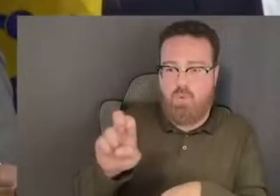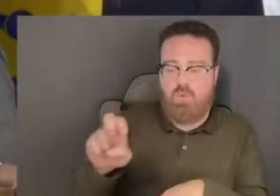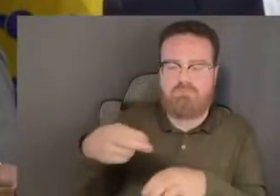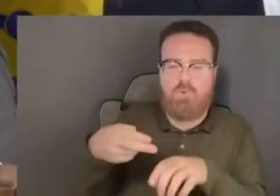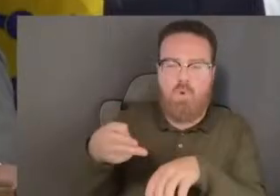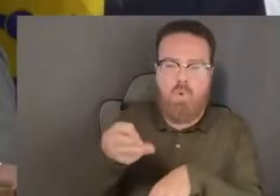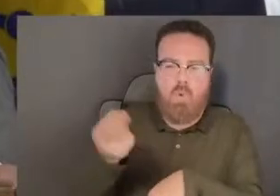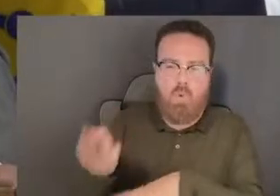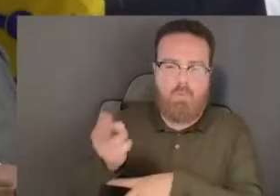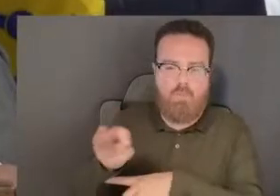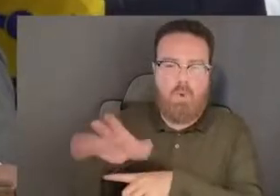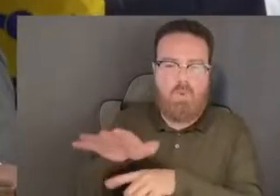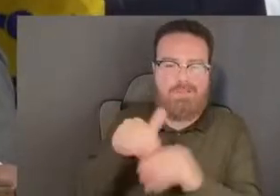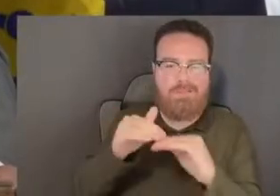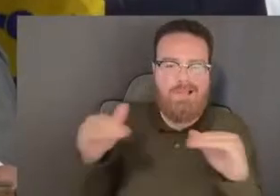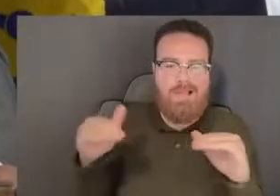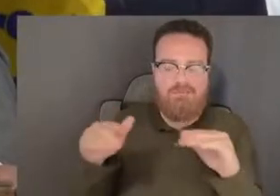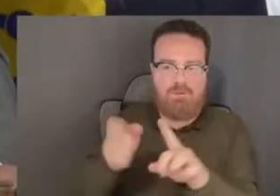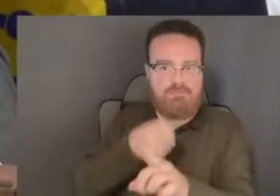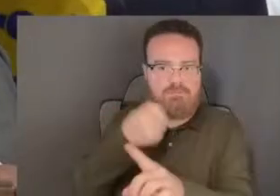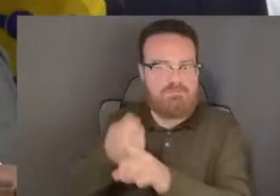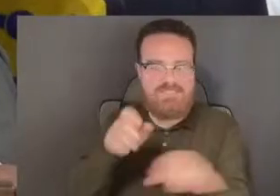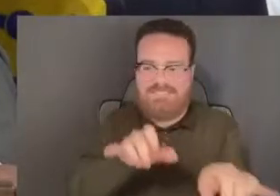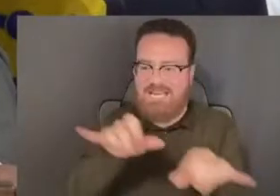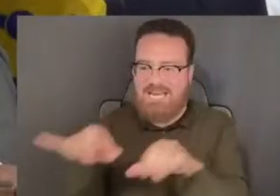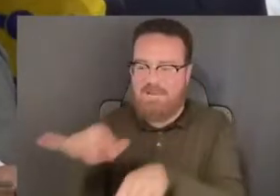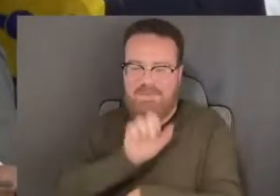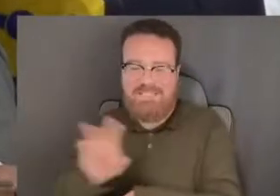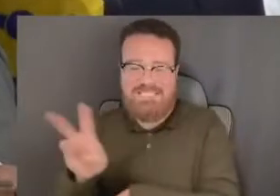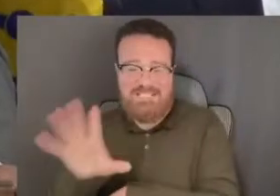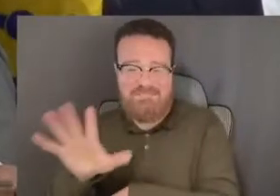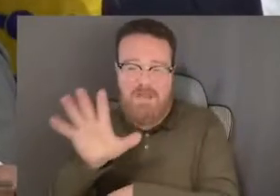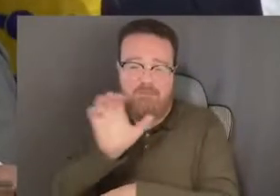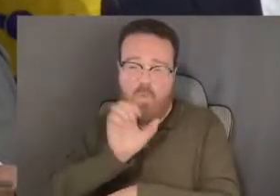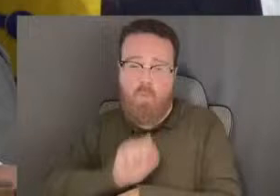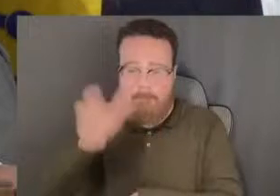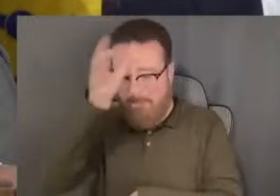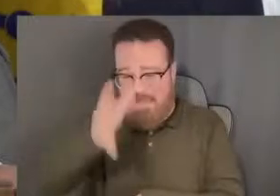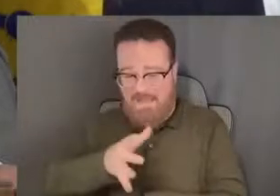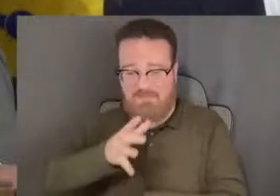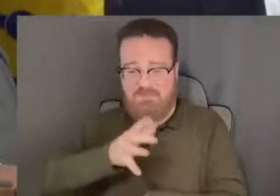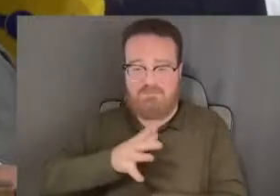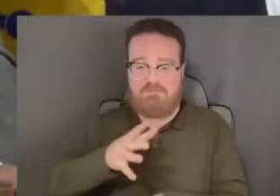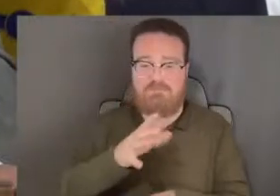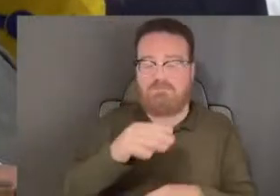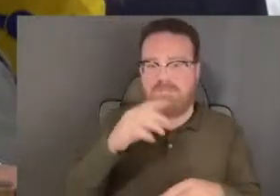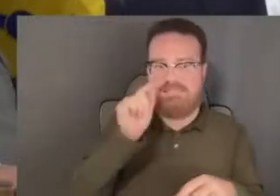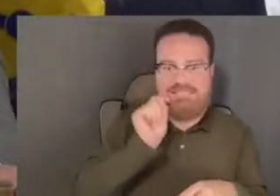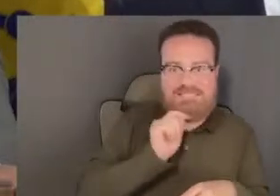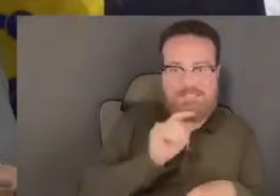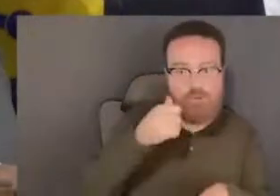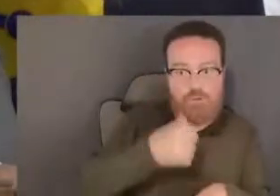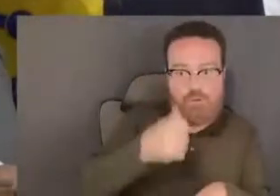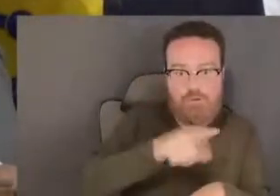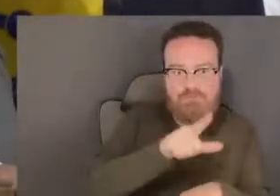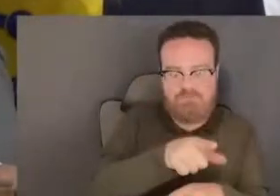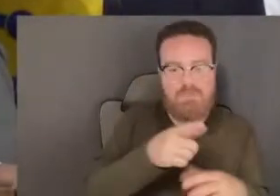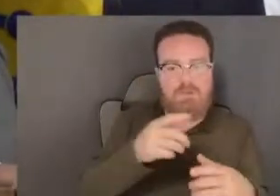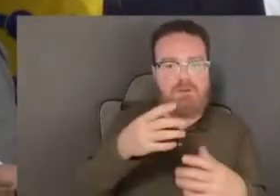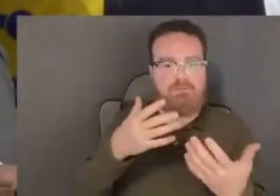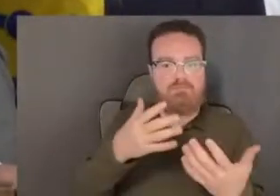puberty 6 years early, from 10 to 14 years old. And this is existential for our